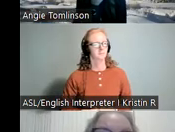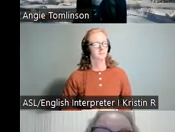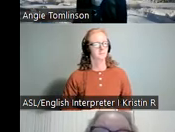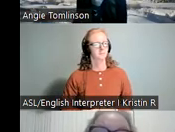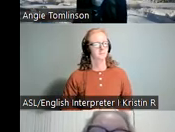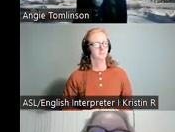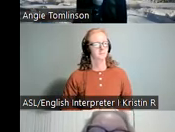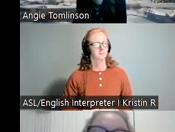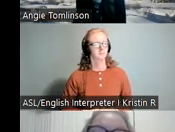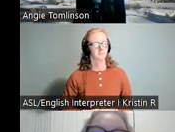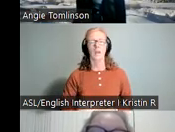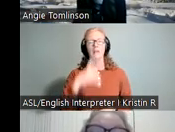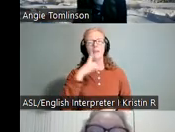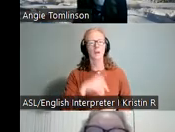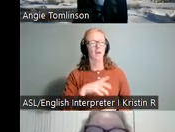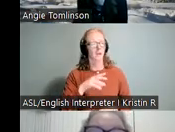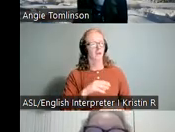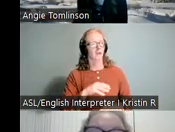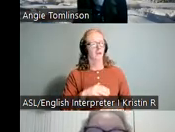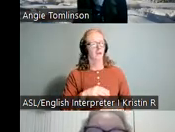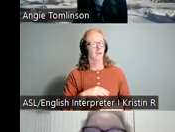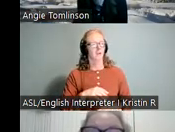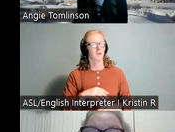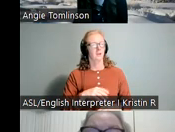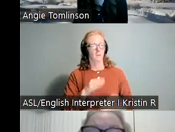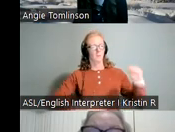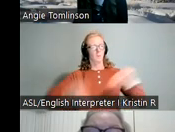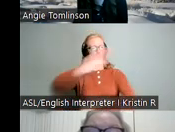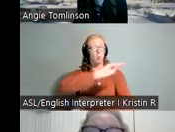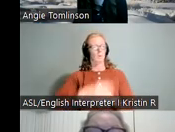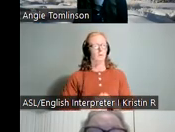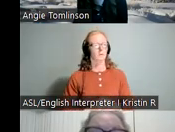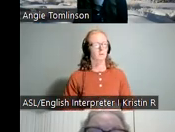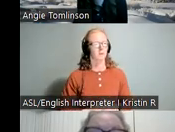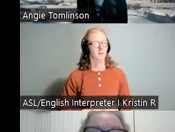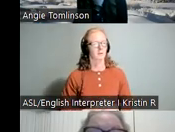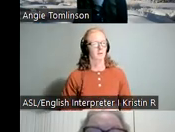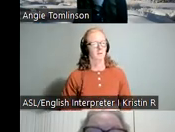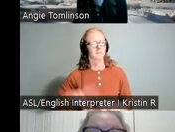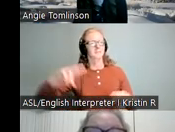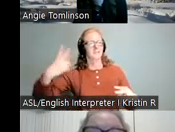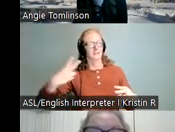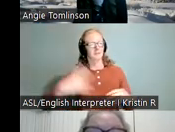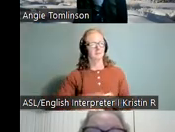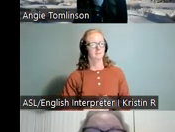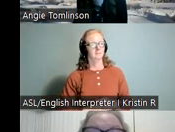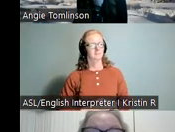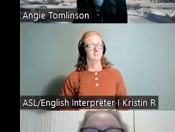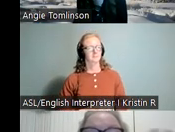And I would actually put that for, move the thing about the off schedule reviews second,